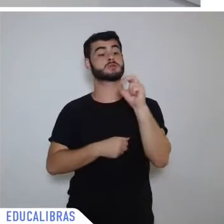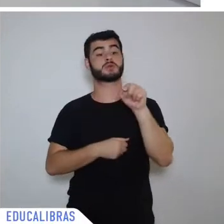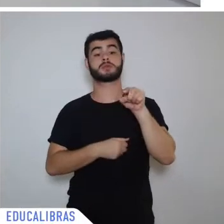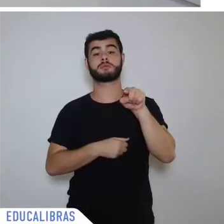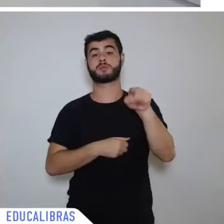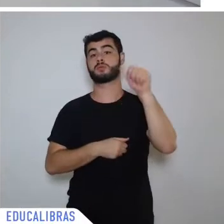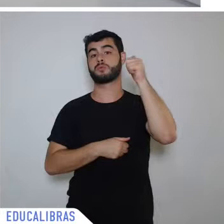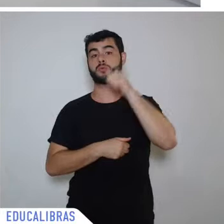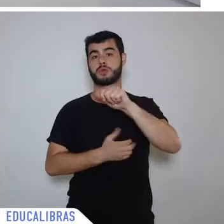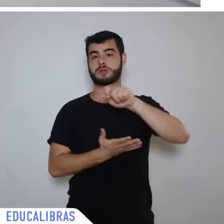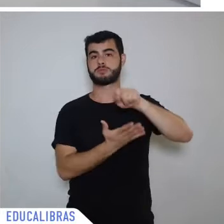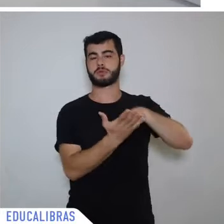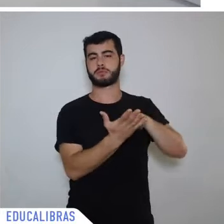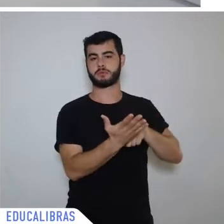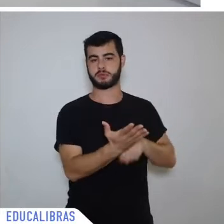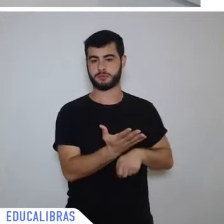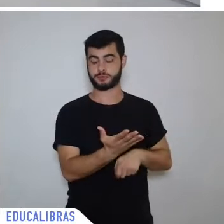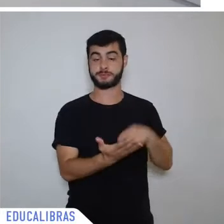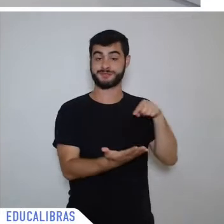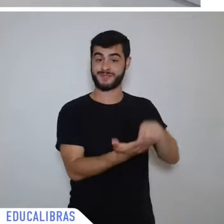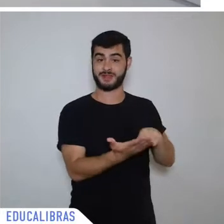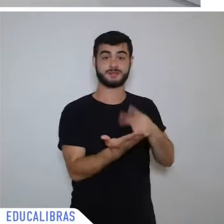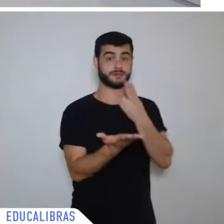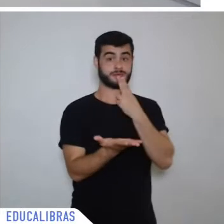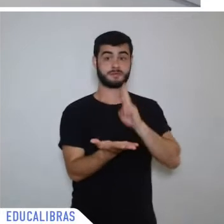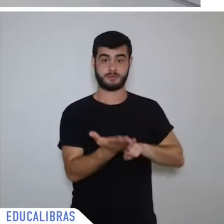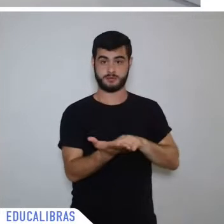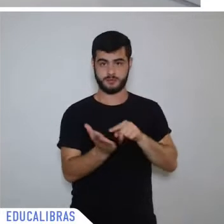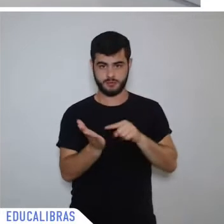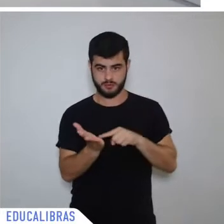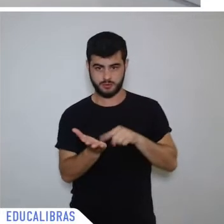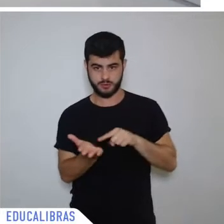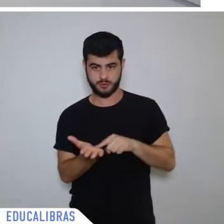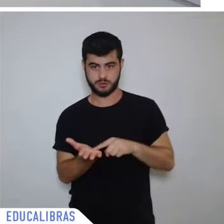And this includes the signature of more than 54,000 women.